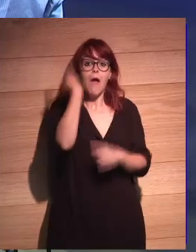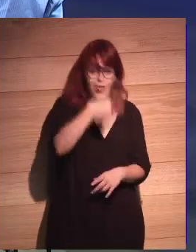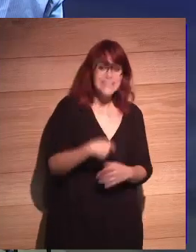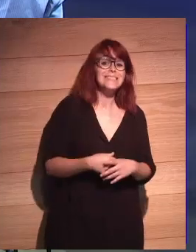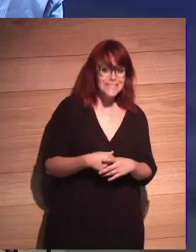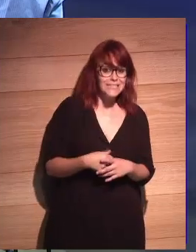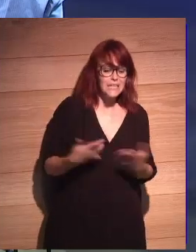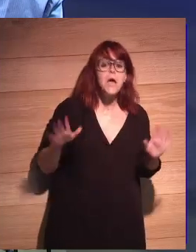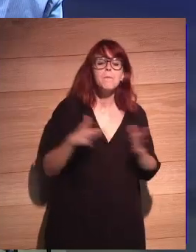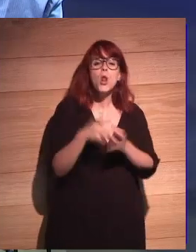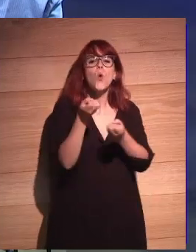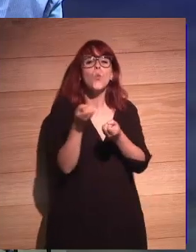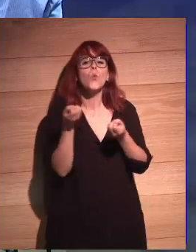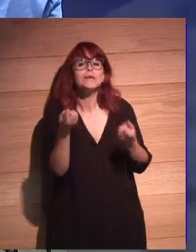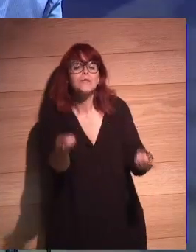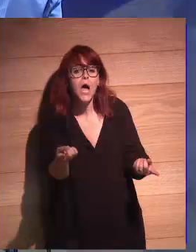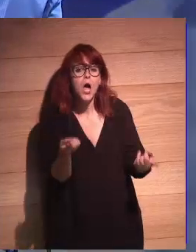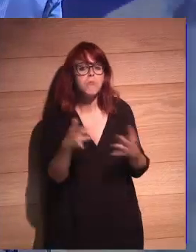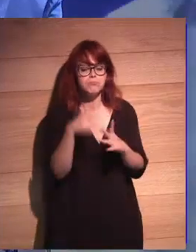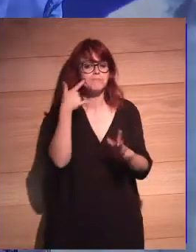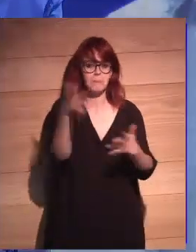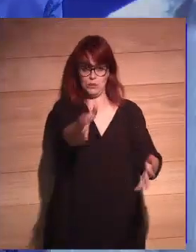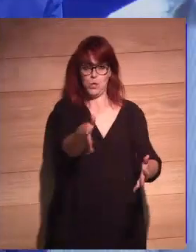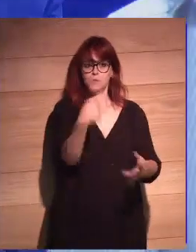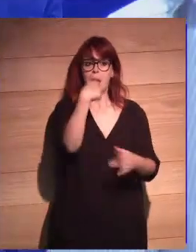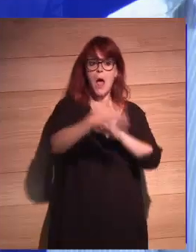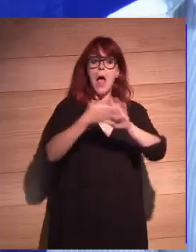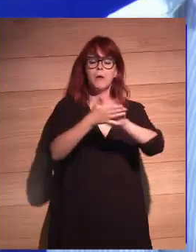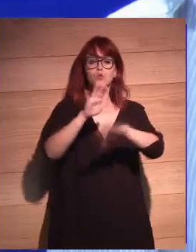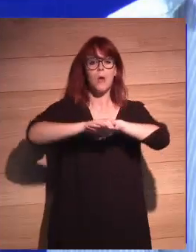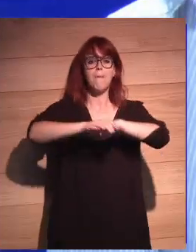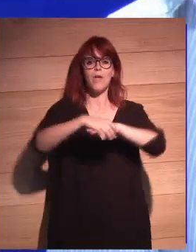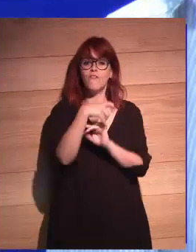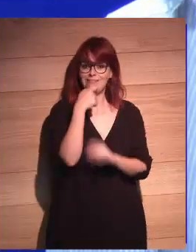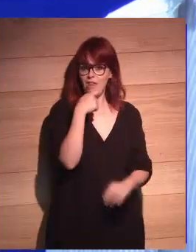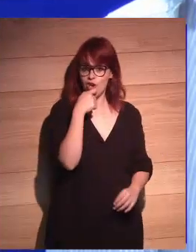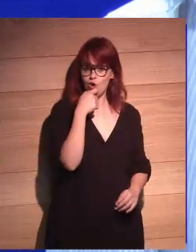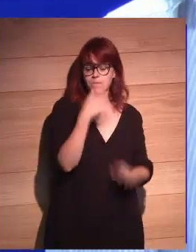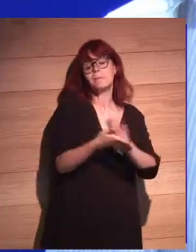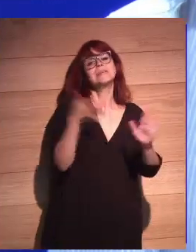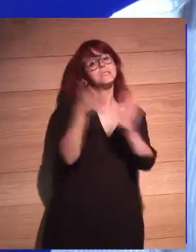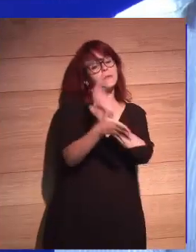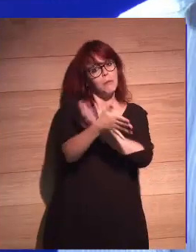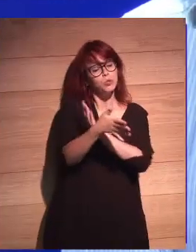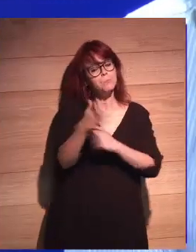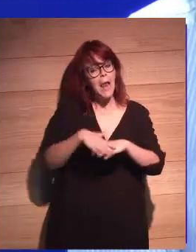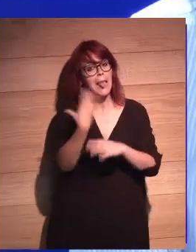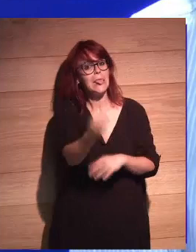And some people are shaking their heads, and just for reference, because there's a British friend